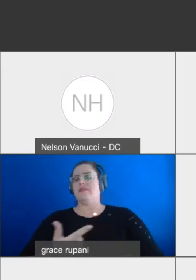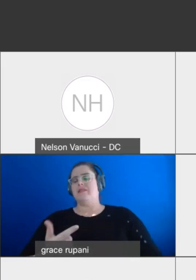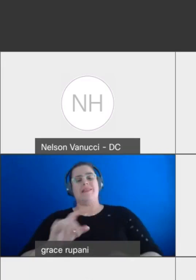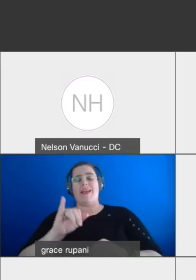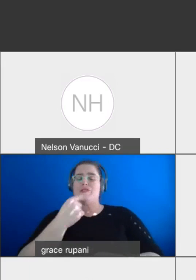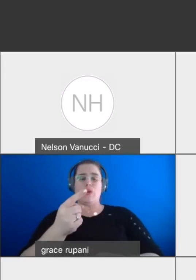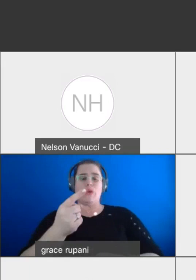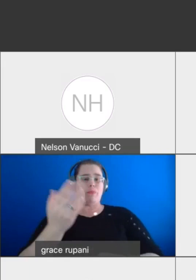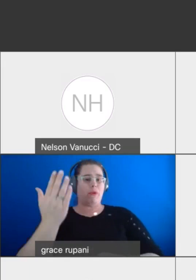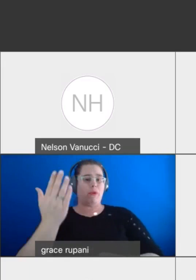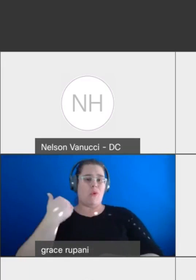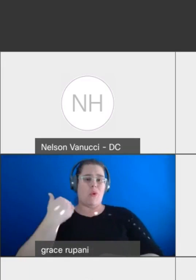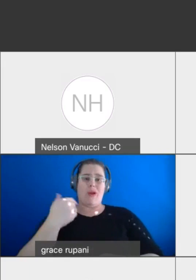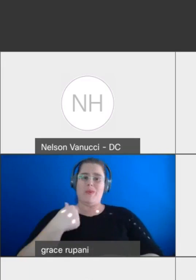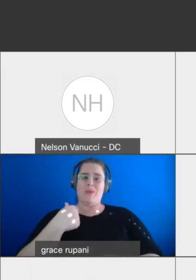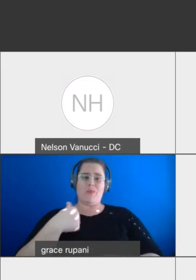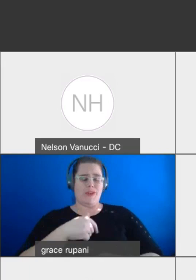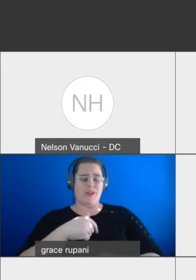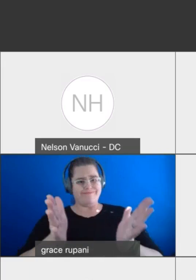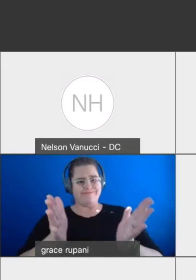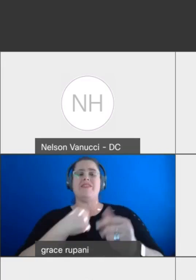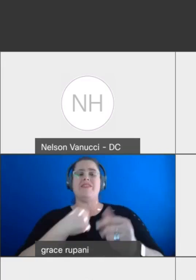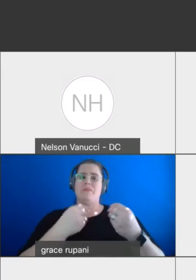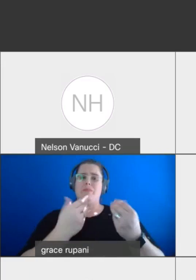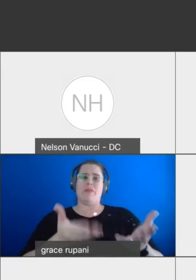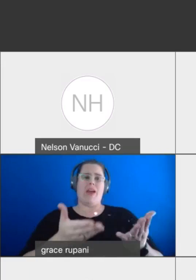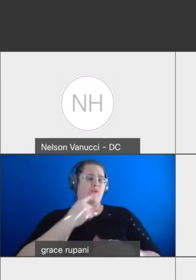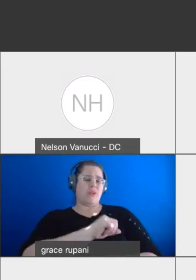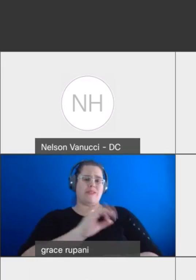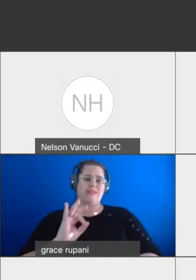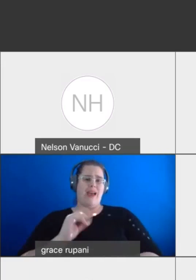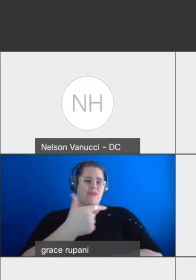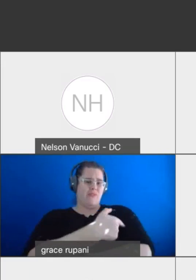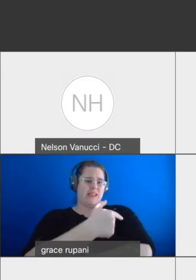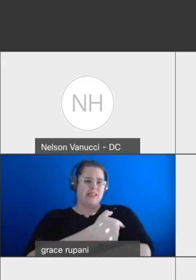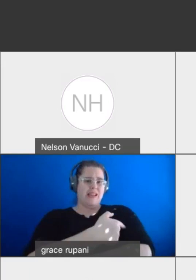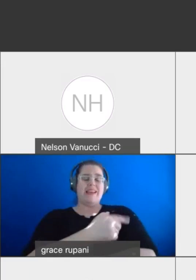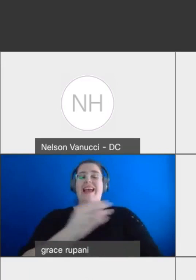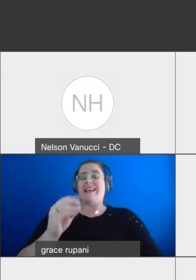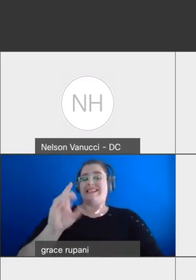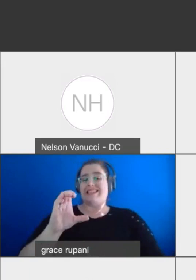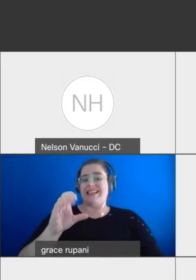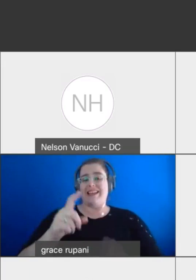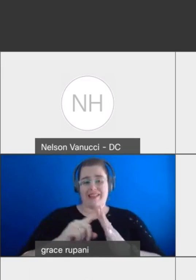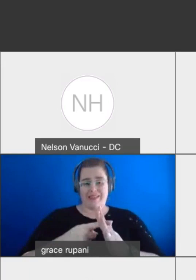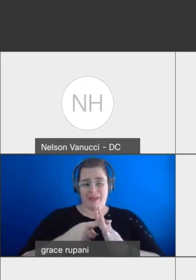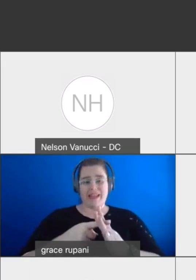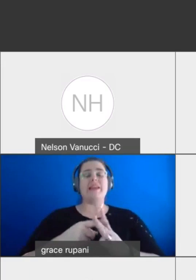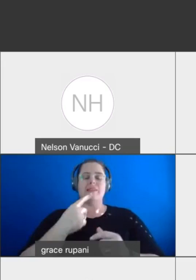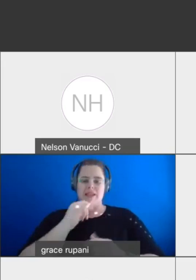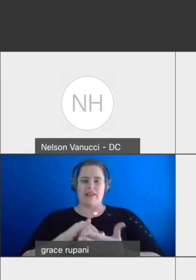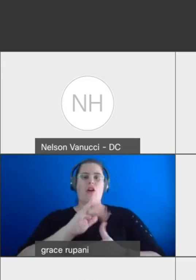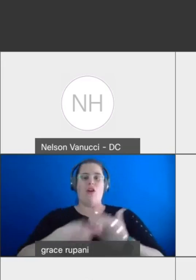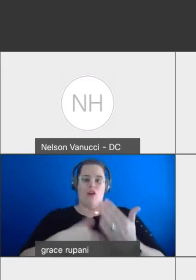the district early on made all staff eligible for vaccination